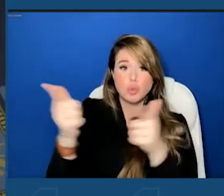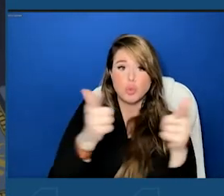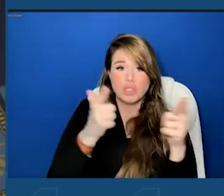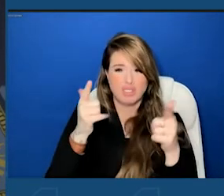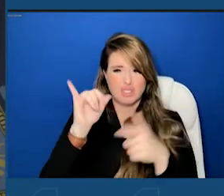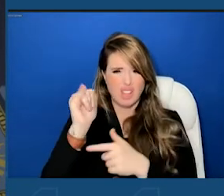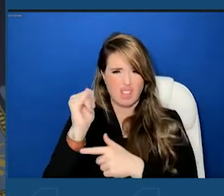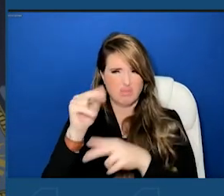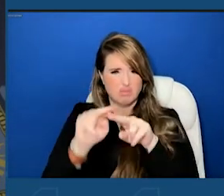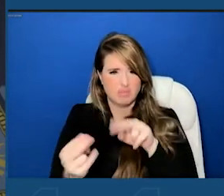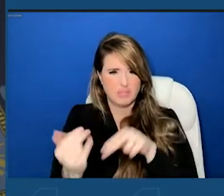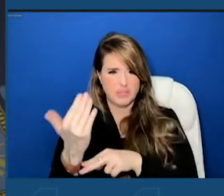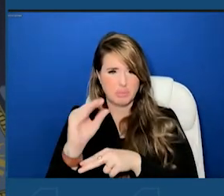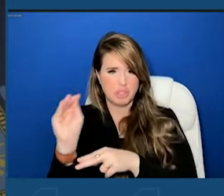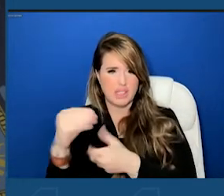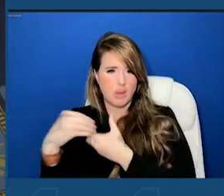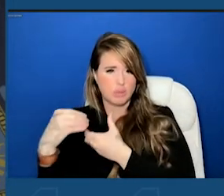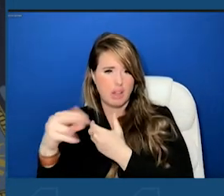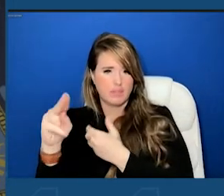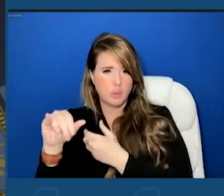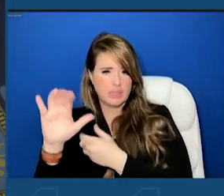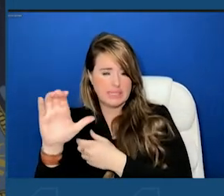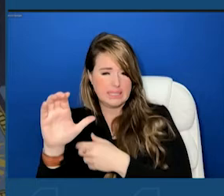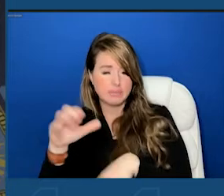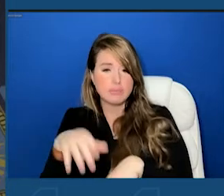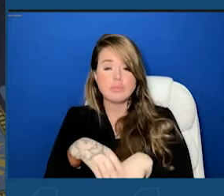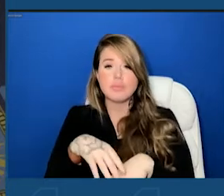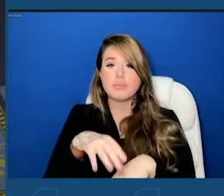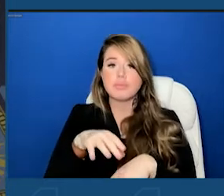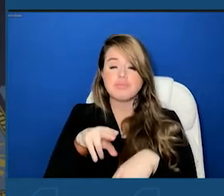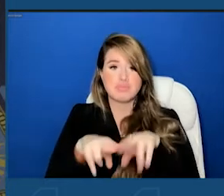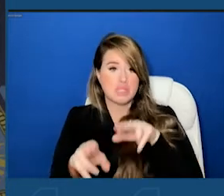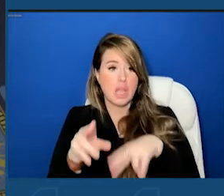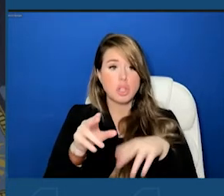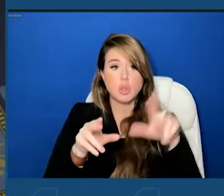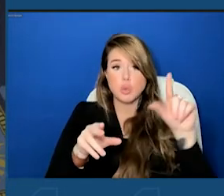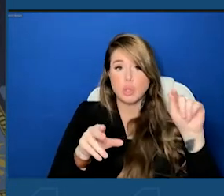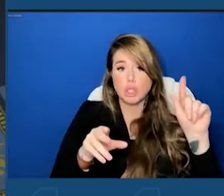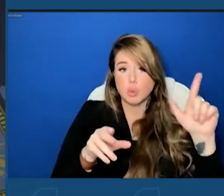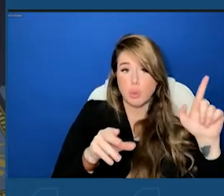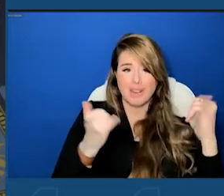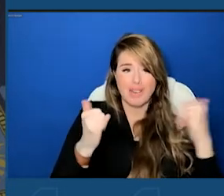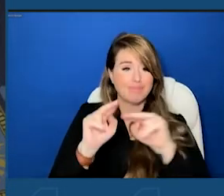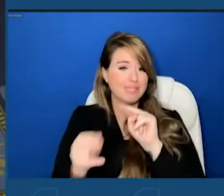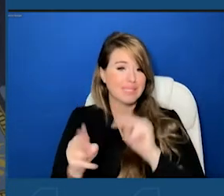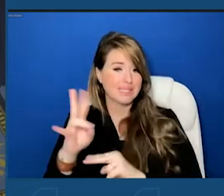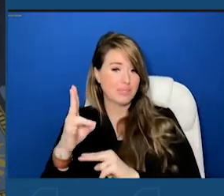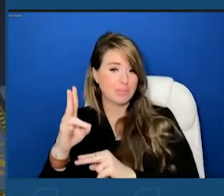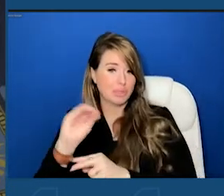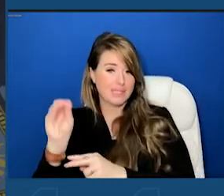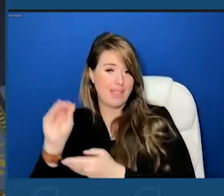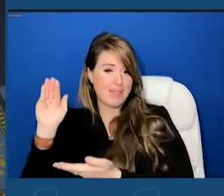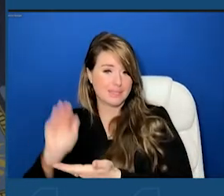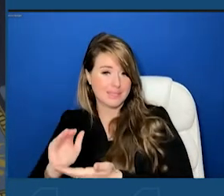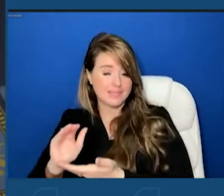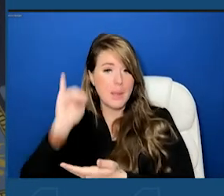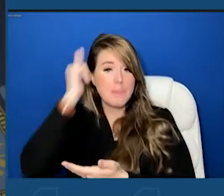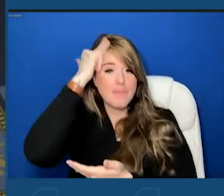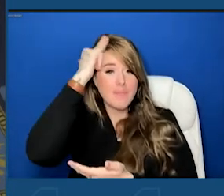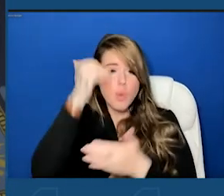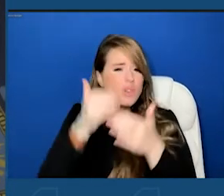City, down 17% in New York City compared to 2021. Buffalo, even with the mass